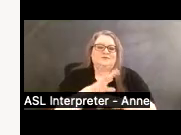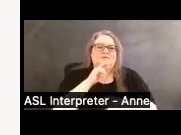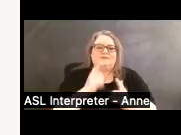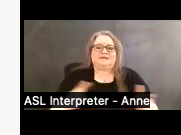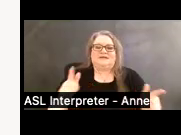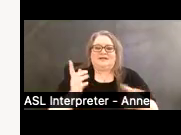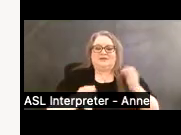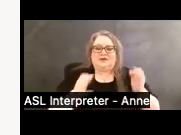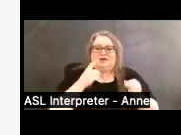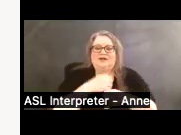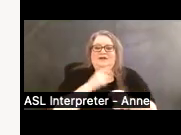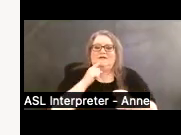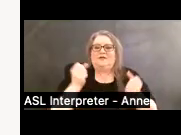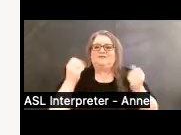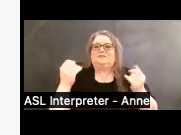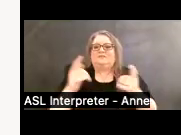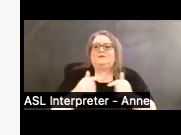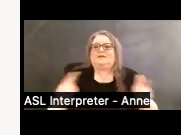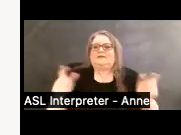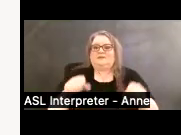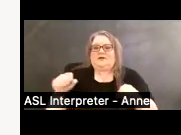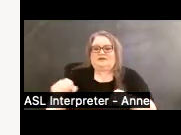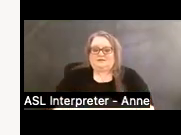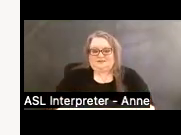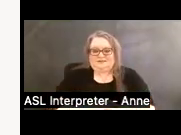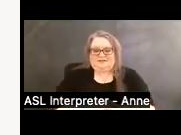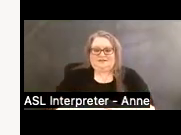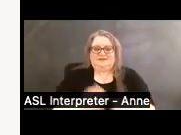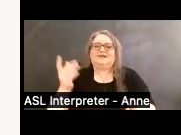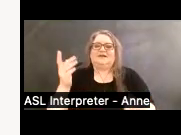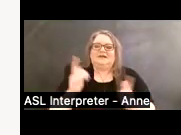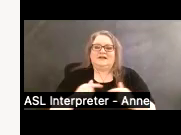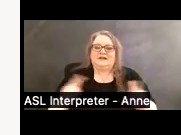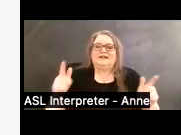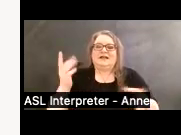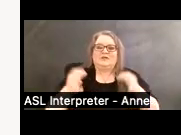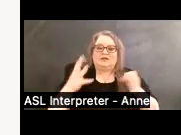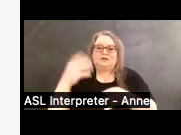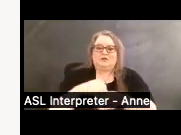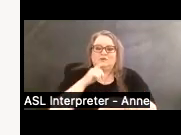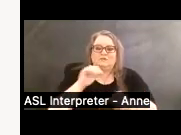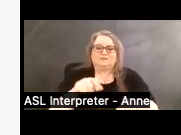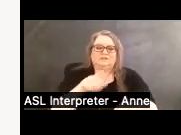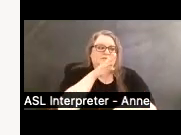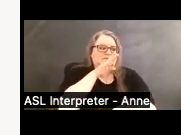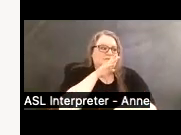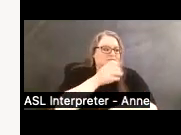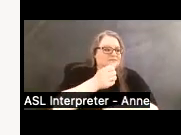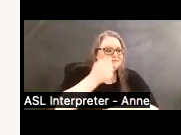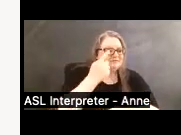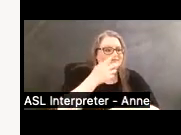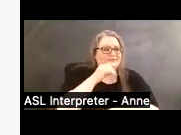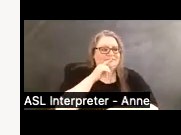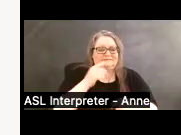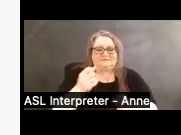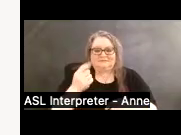creating multilingual spaces. Language justice includes being able to speak, understand, and be understood